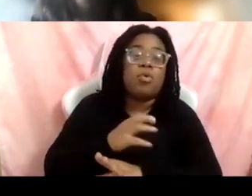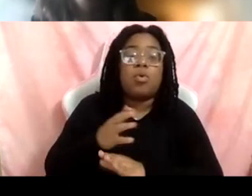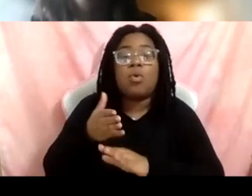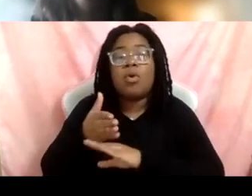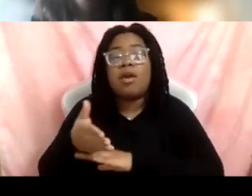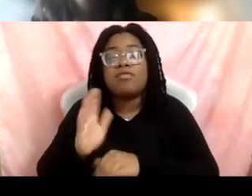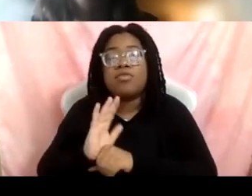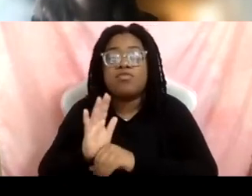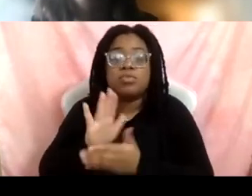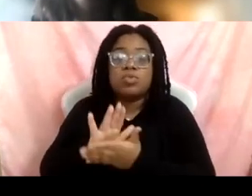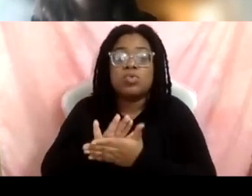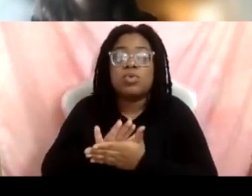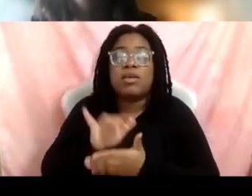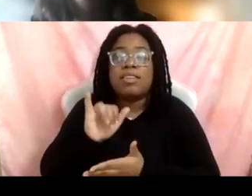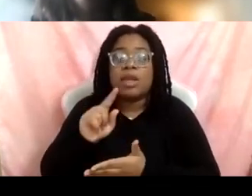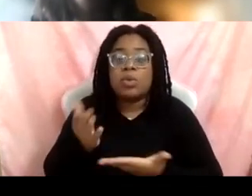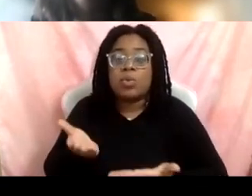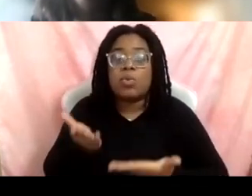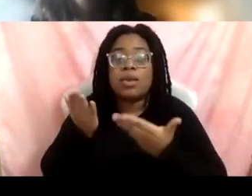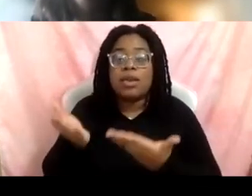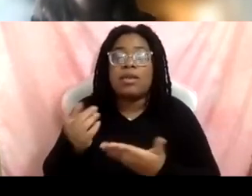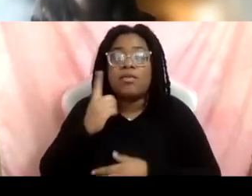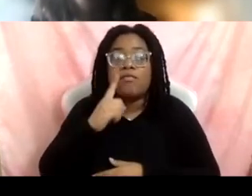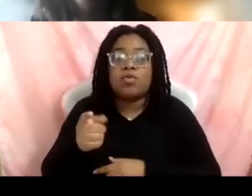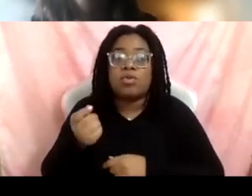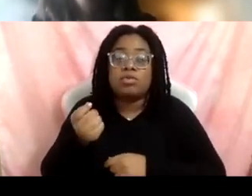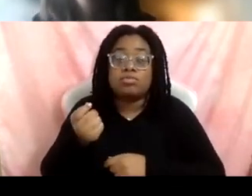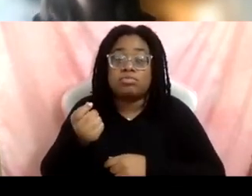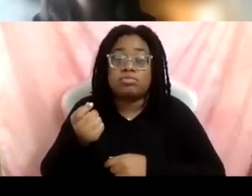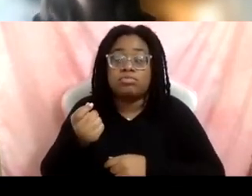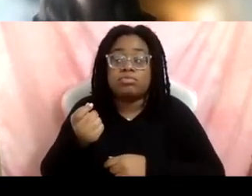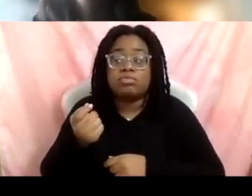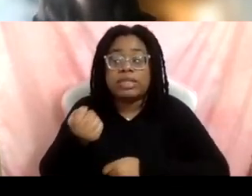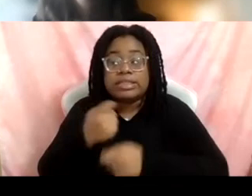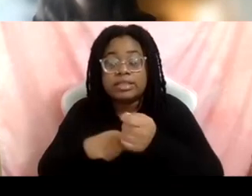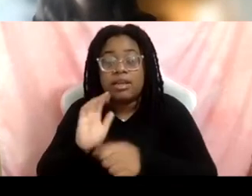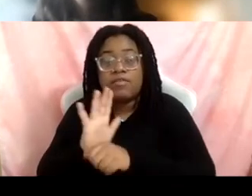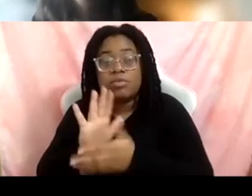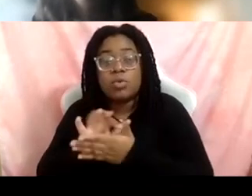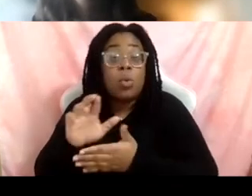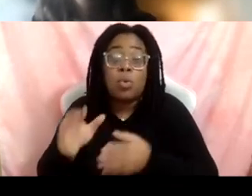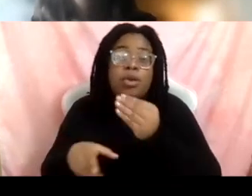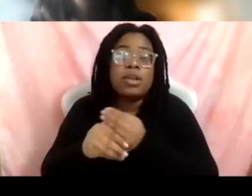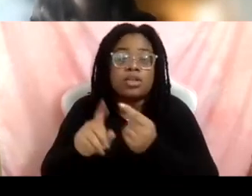film school, do you recommend instead of or in addition to film school?